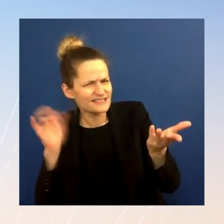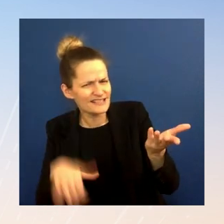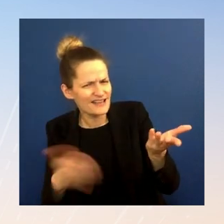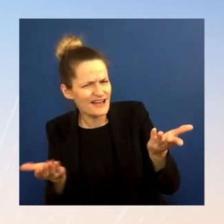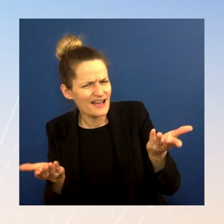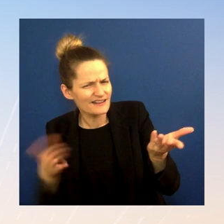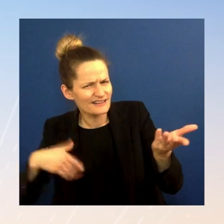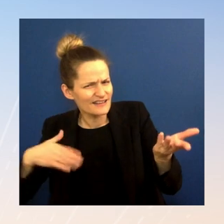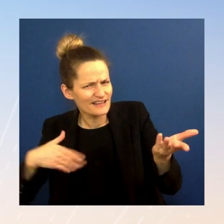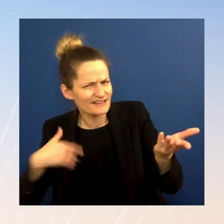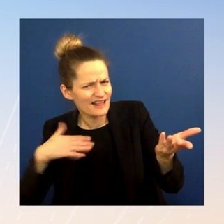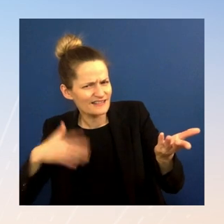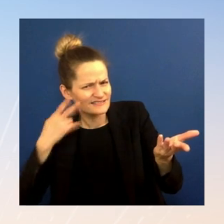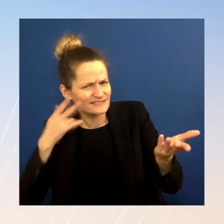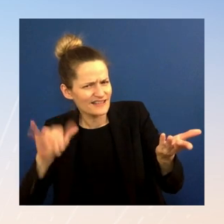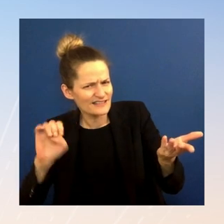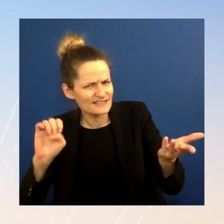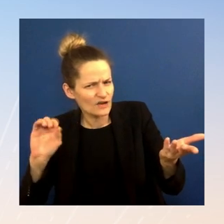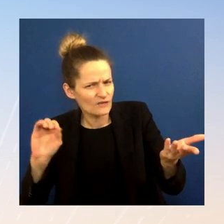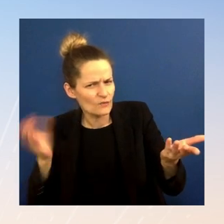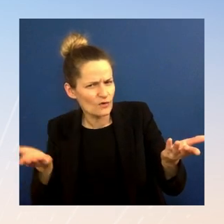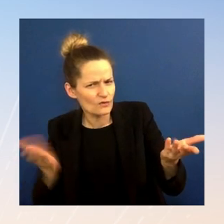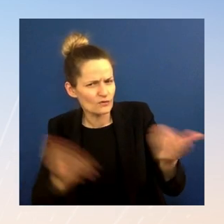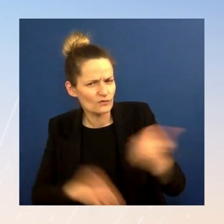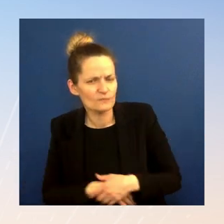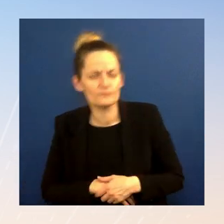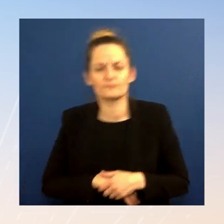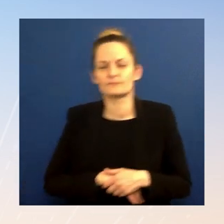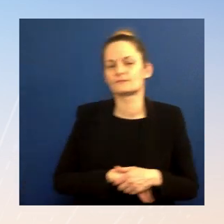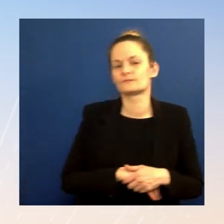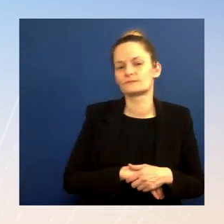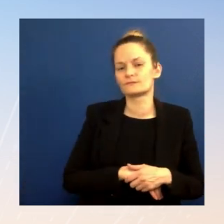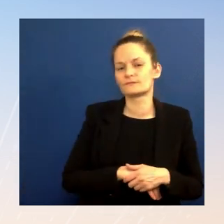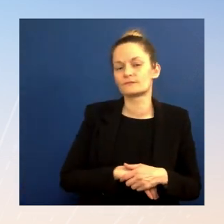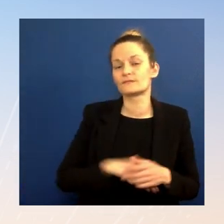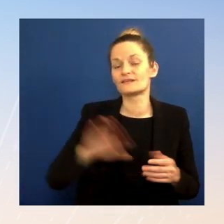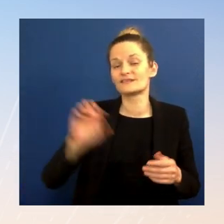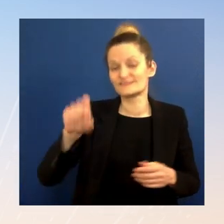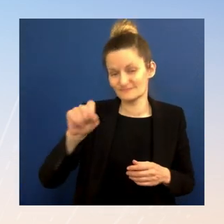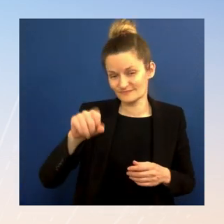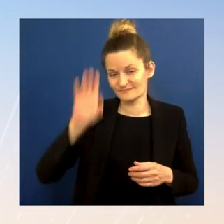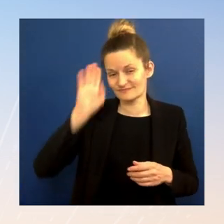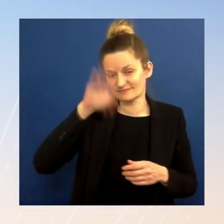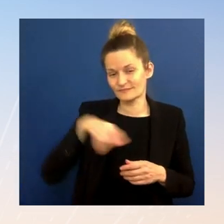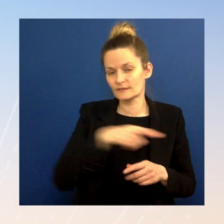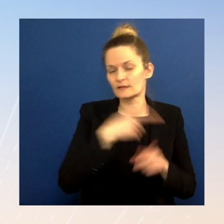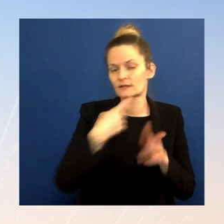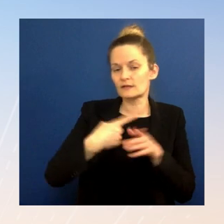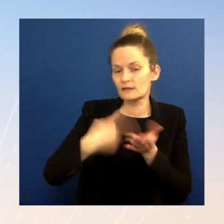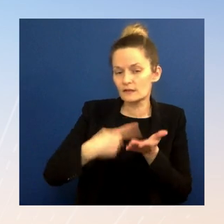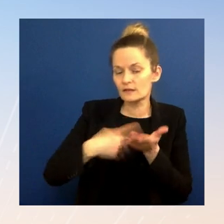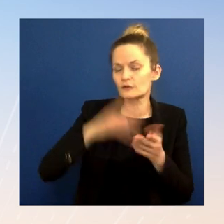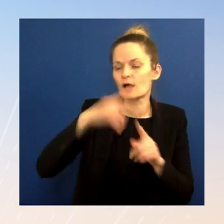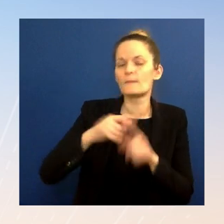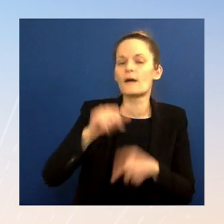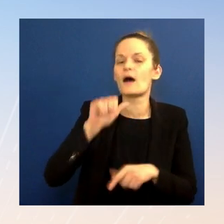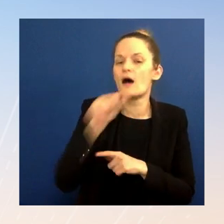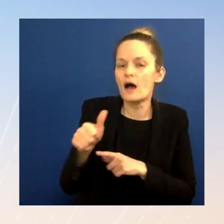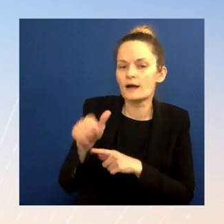that he talked about addressing unemployment fraud, right, through the pandemic. And so what we're doing now is